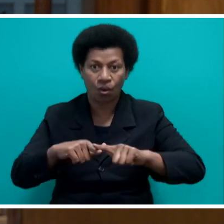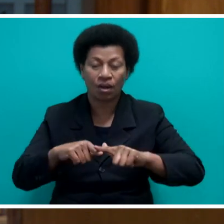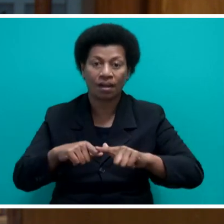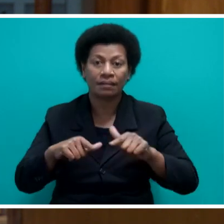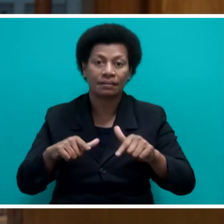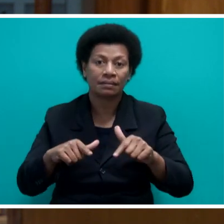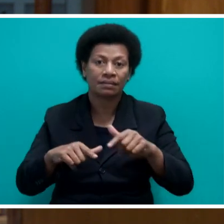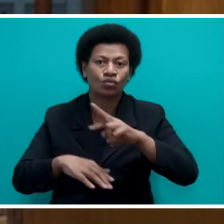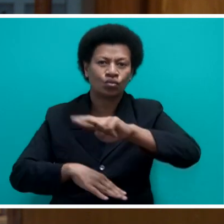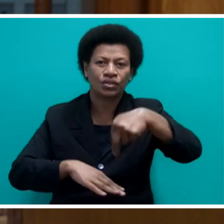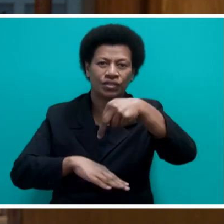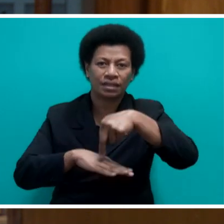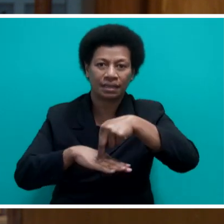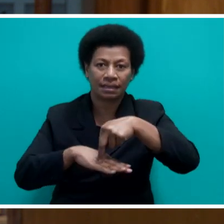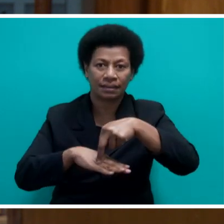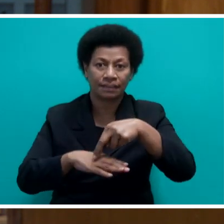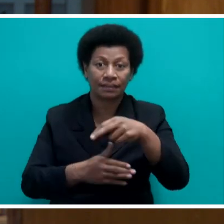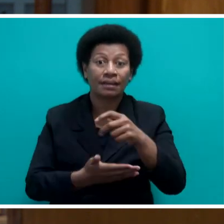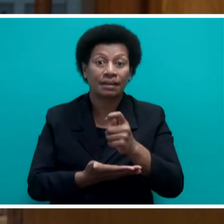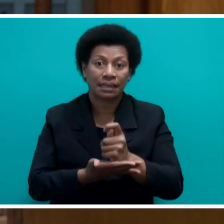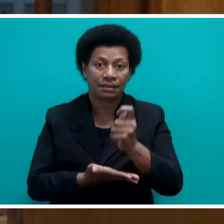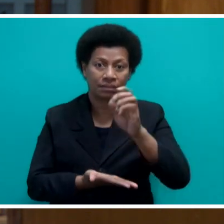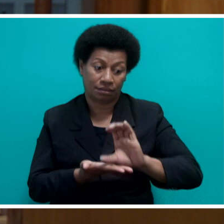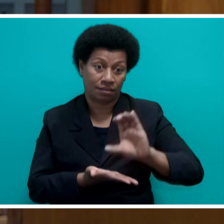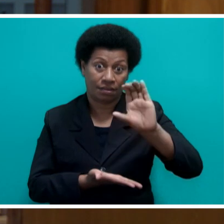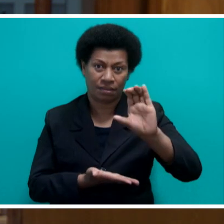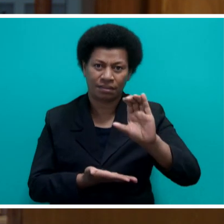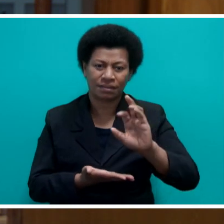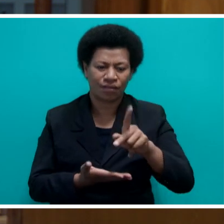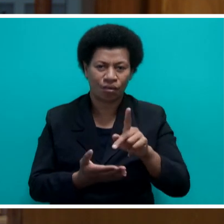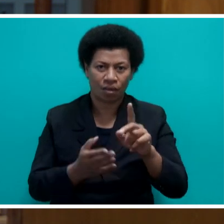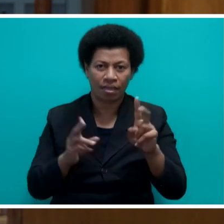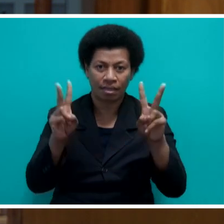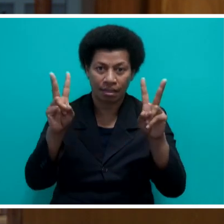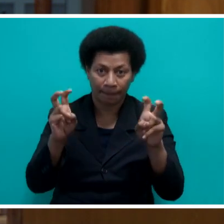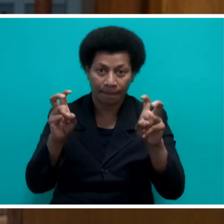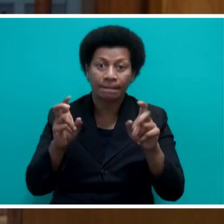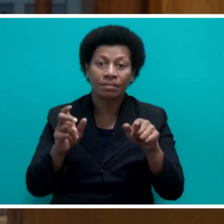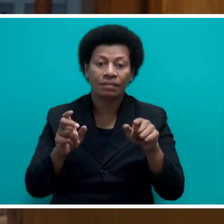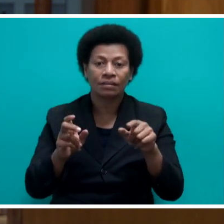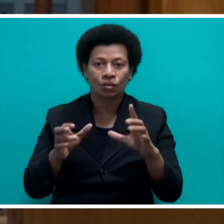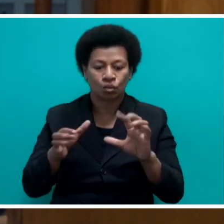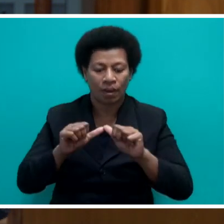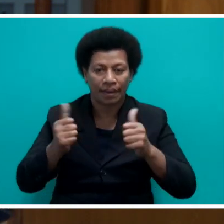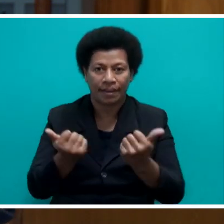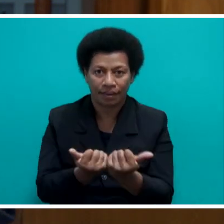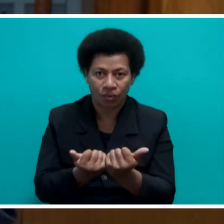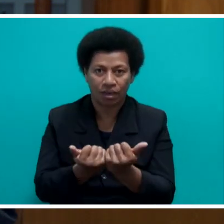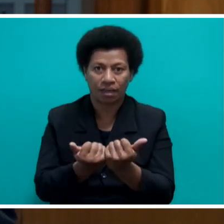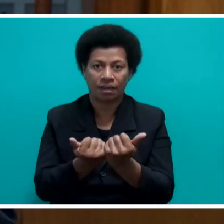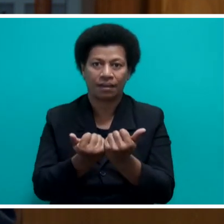institutions, knowledge to be featured on a theme to be mutually agreed in line with the